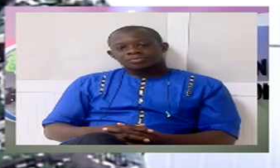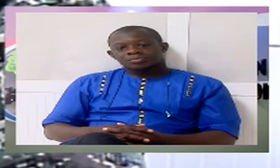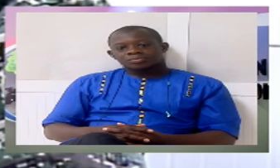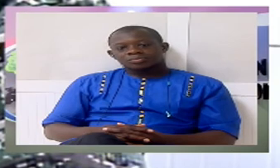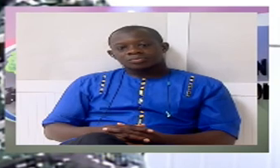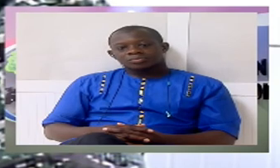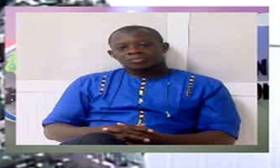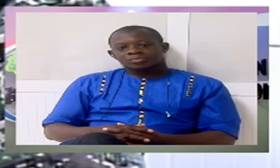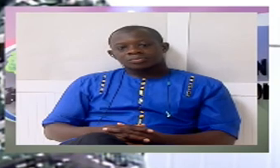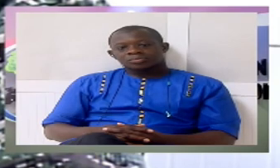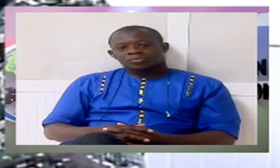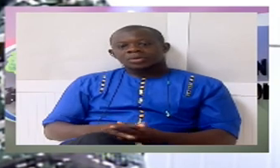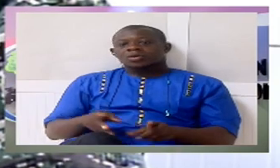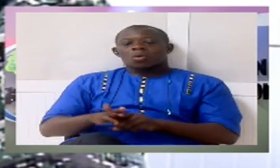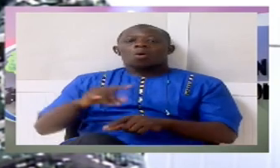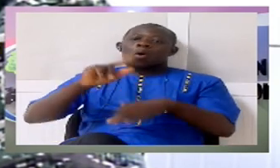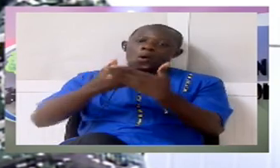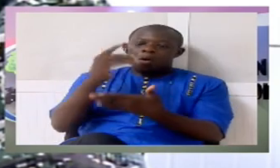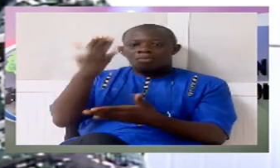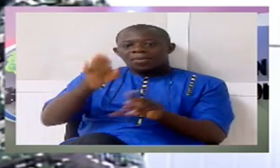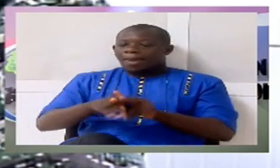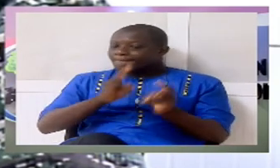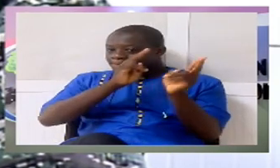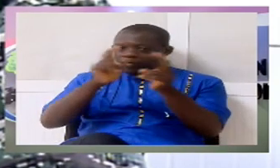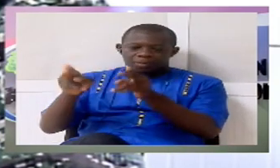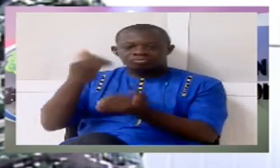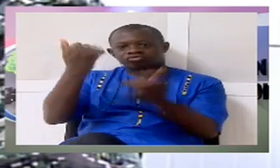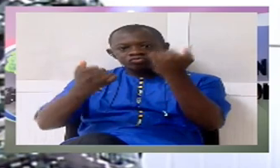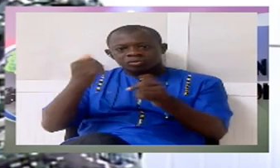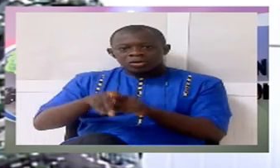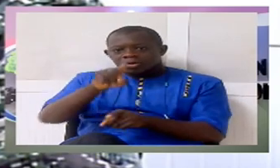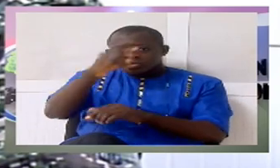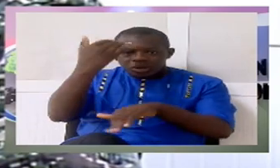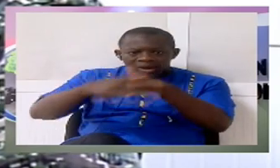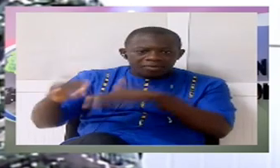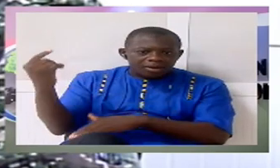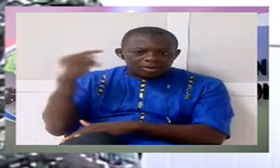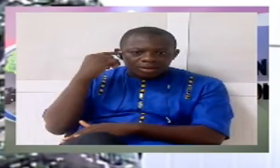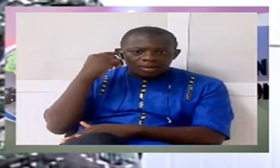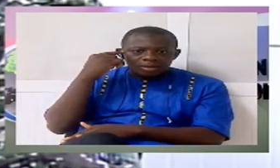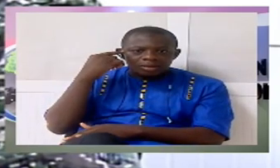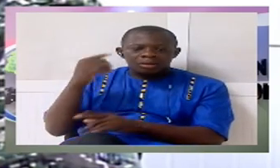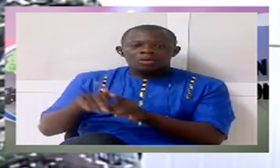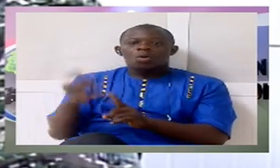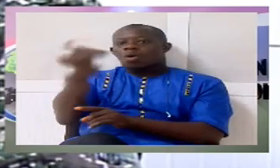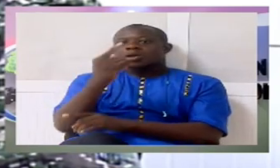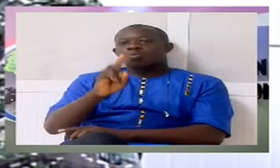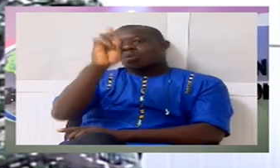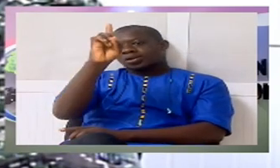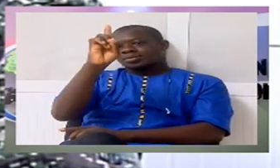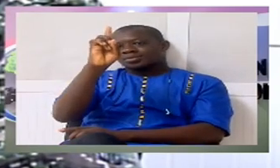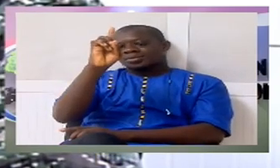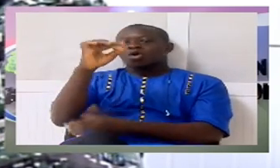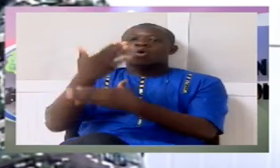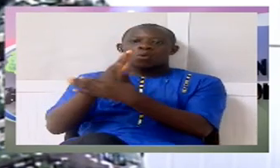heard that? You've never had that? And I've been at Westfield, Bobo kill Almamo.